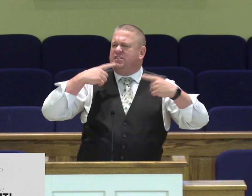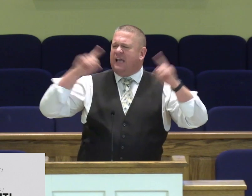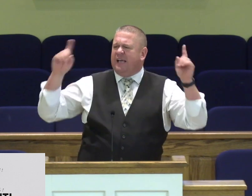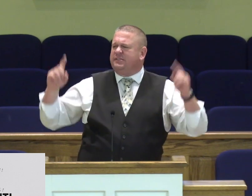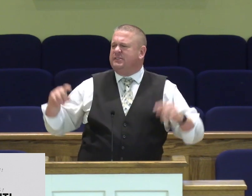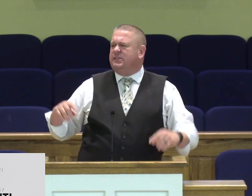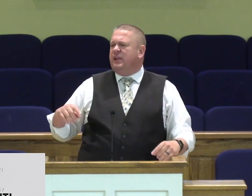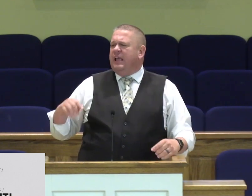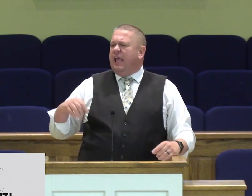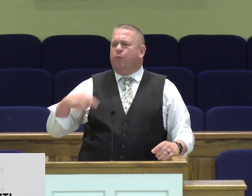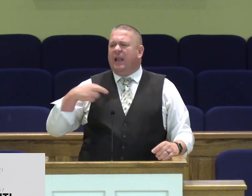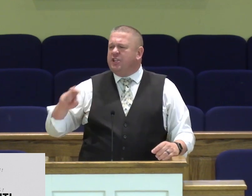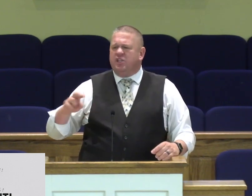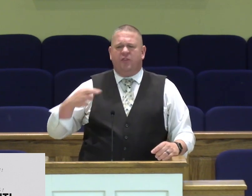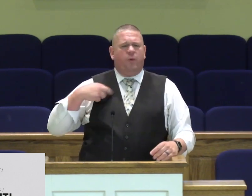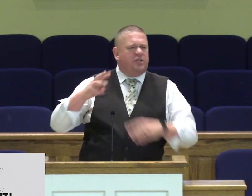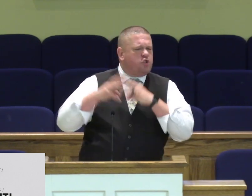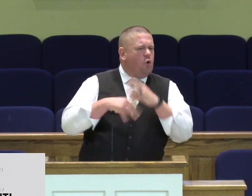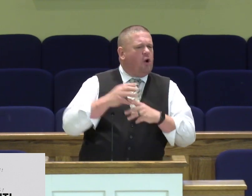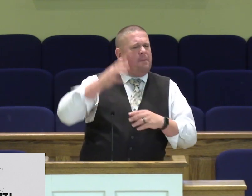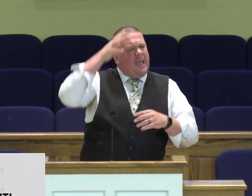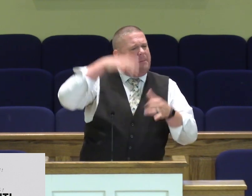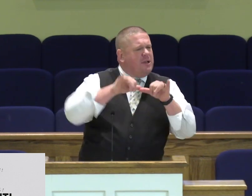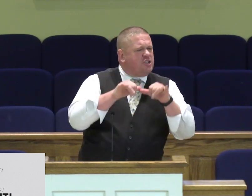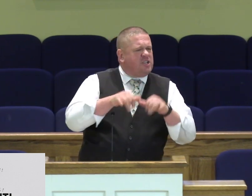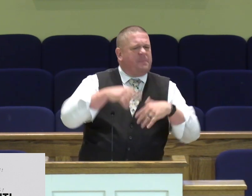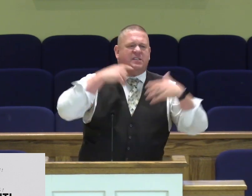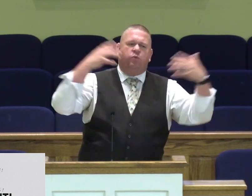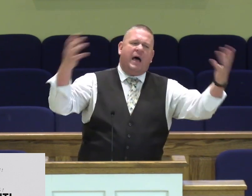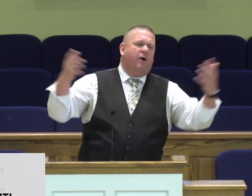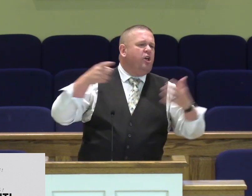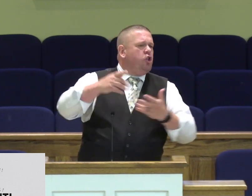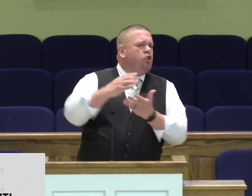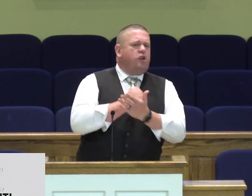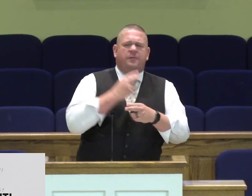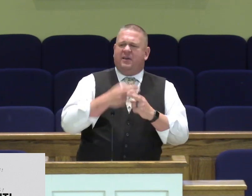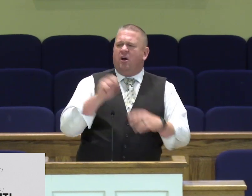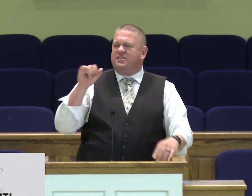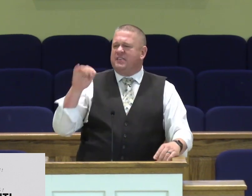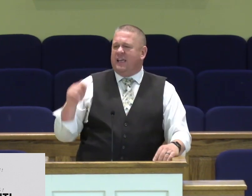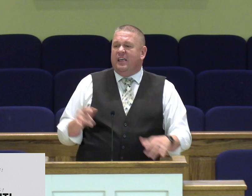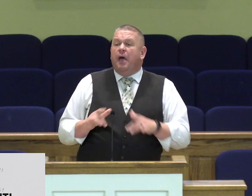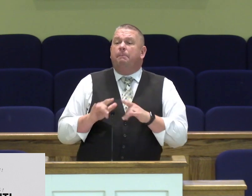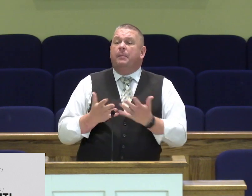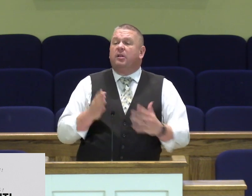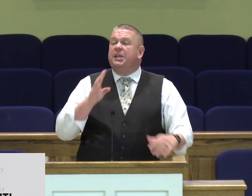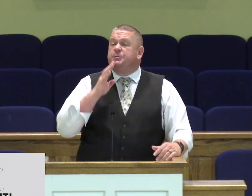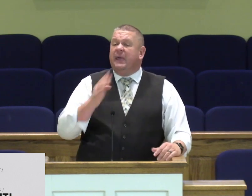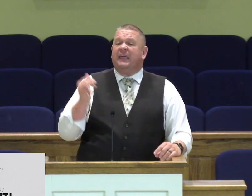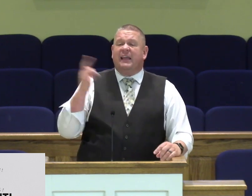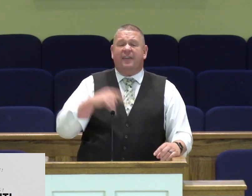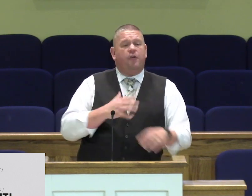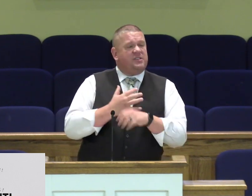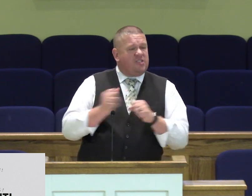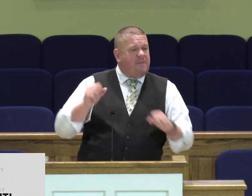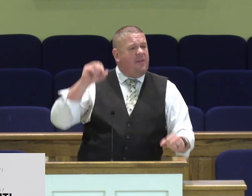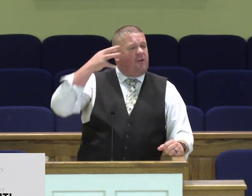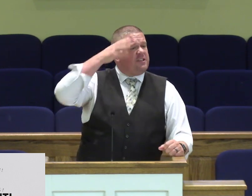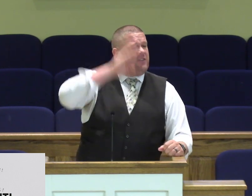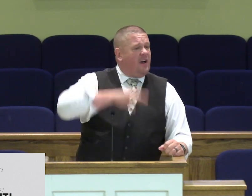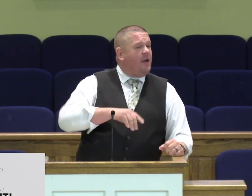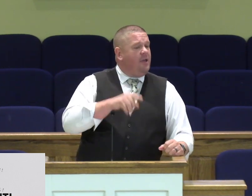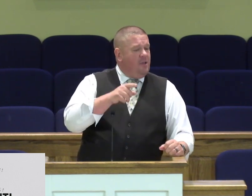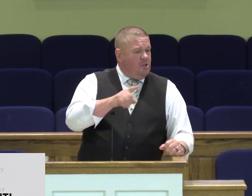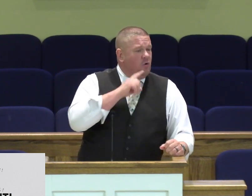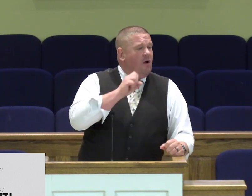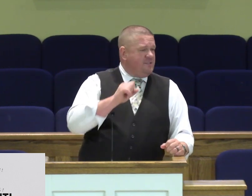of success in religion, in the religious world, and man measures it up and says, wow, you deserve to be called a saint. Biblically speaking today, if you've been saved by the grace